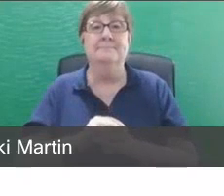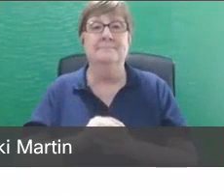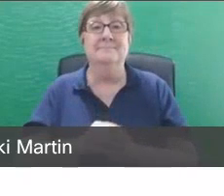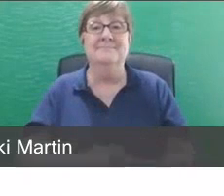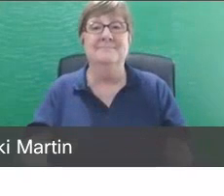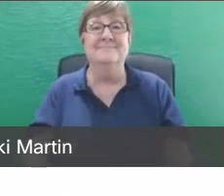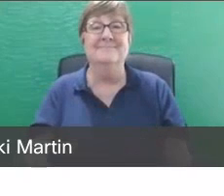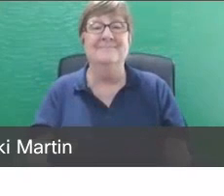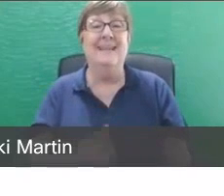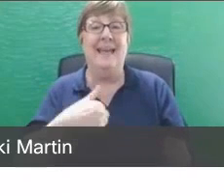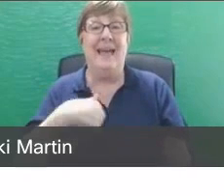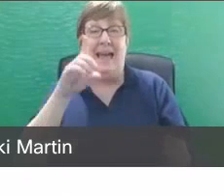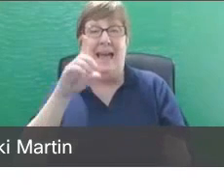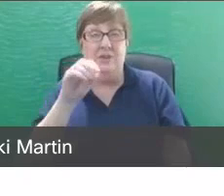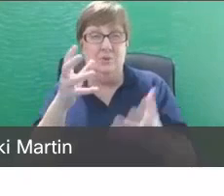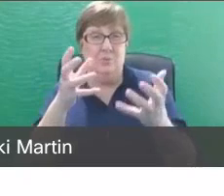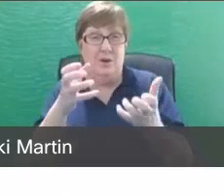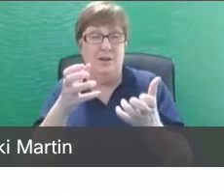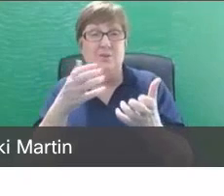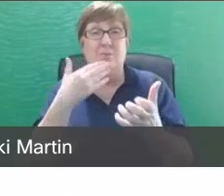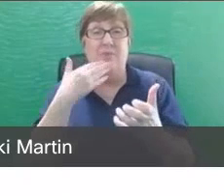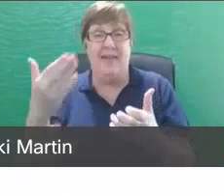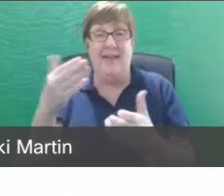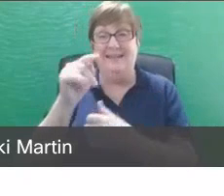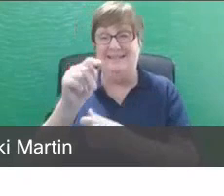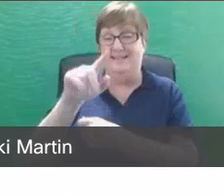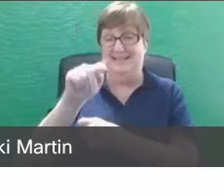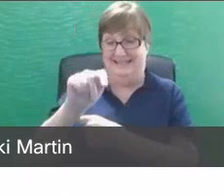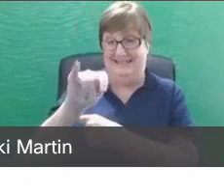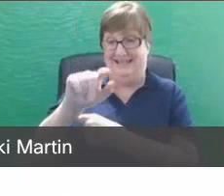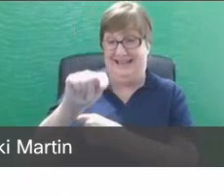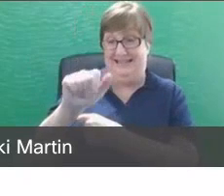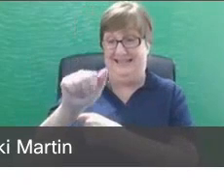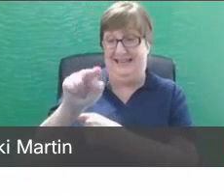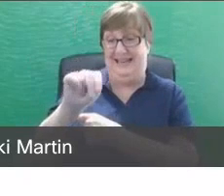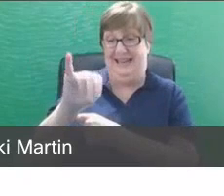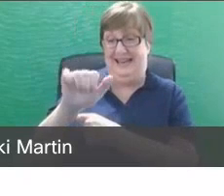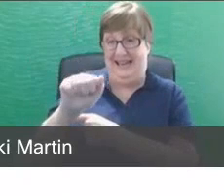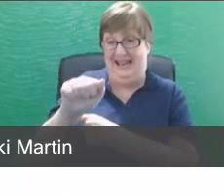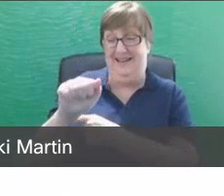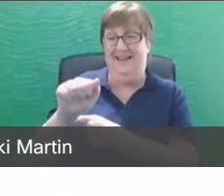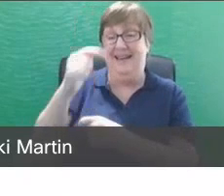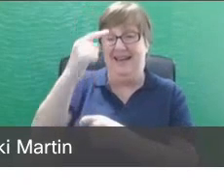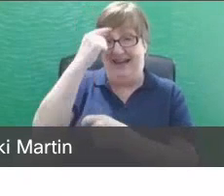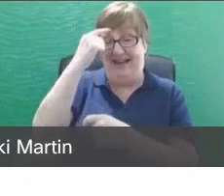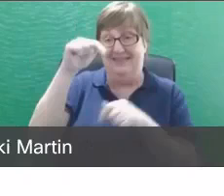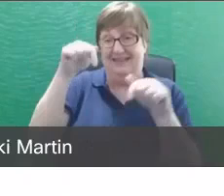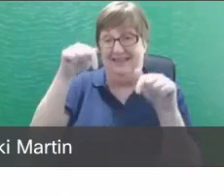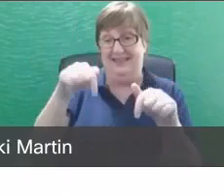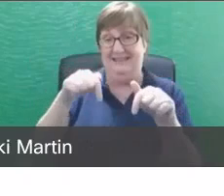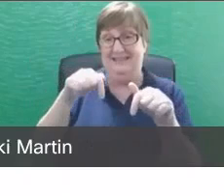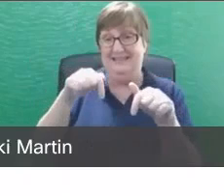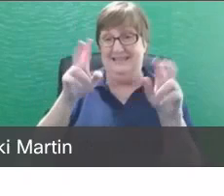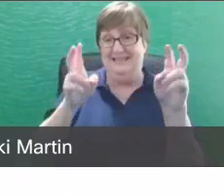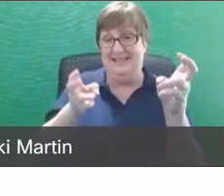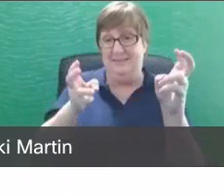And I do want to take this time to thank you, Titania, because I think this covered not only just the self-care like we talked about, but